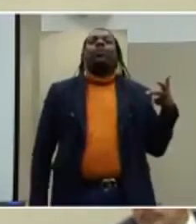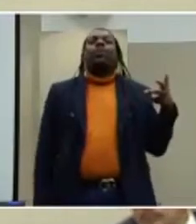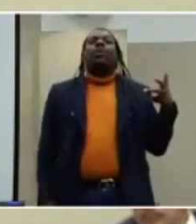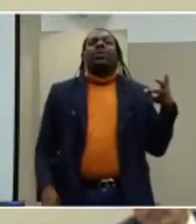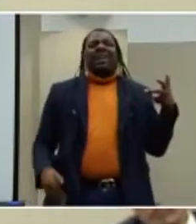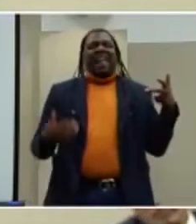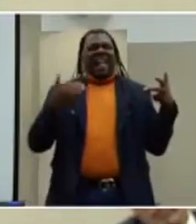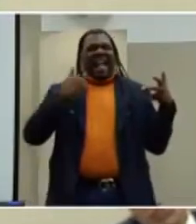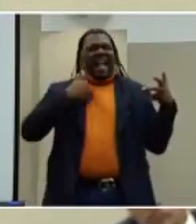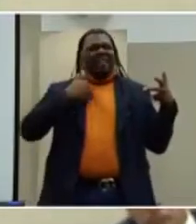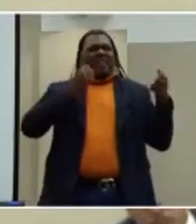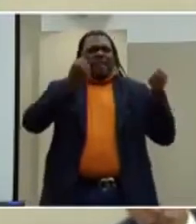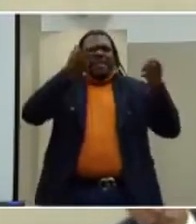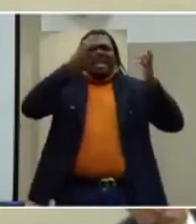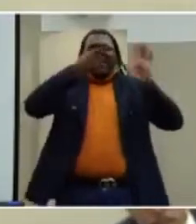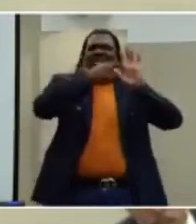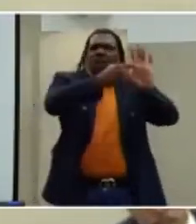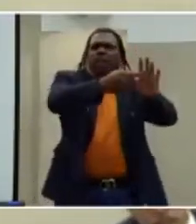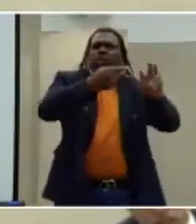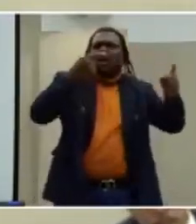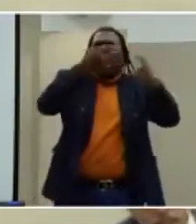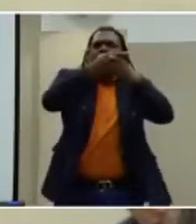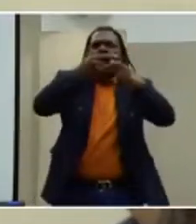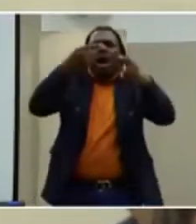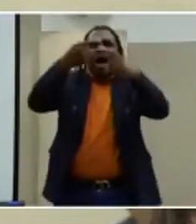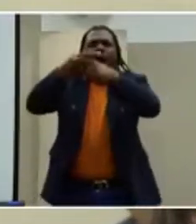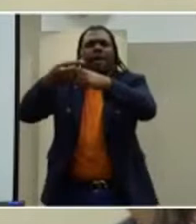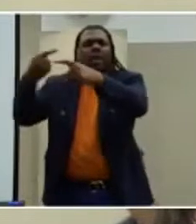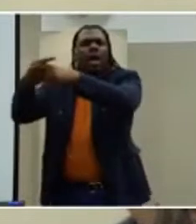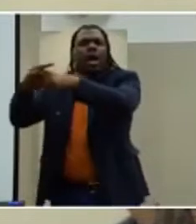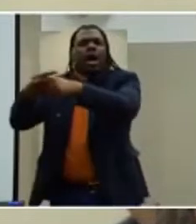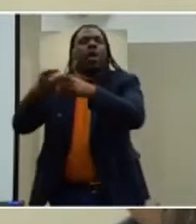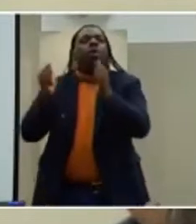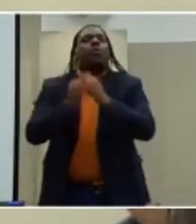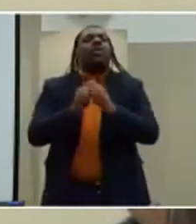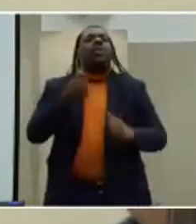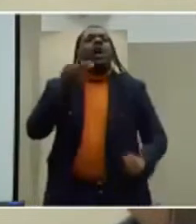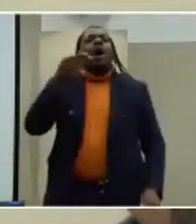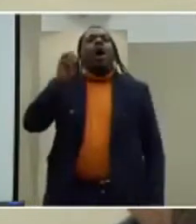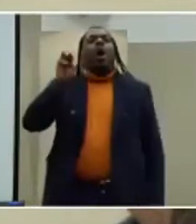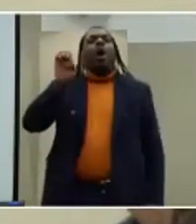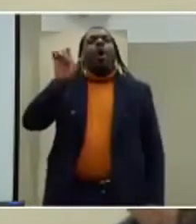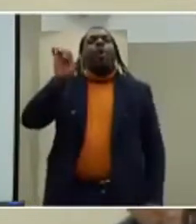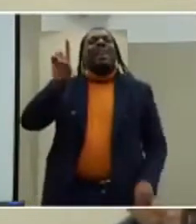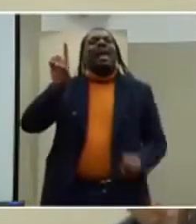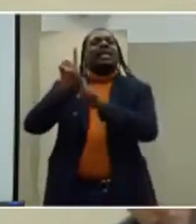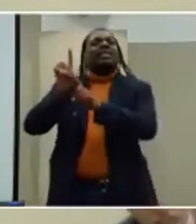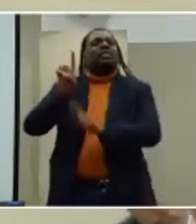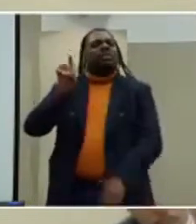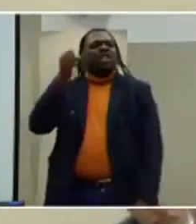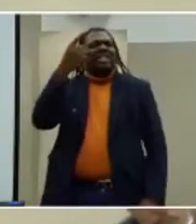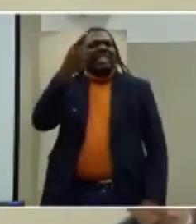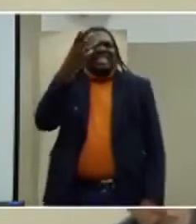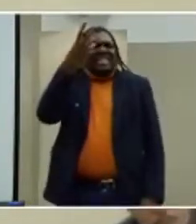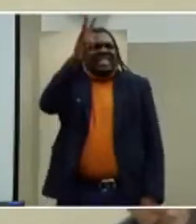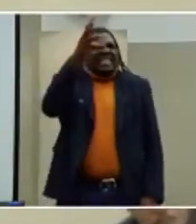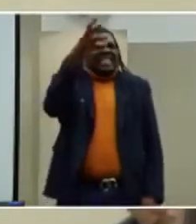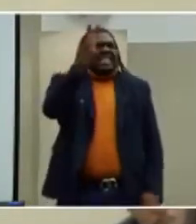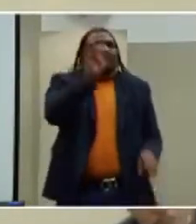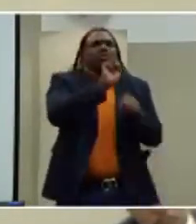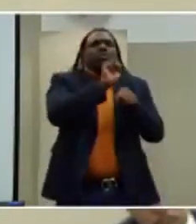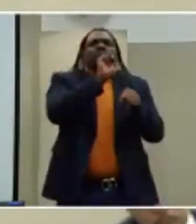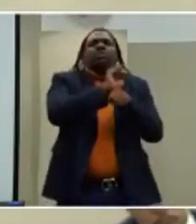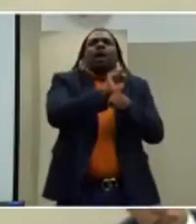There are counterexamples, and the most disappointing is the Department of Homeland Security's 16 job description